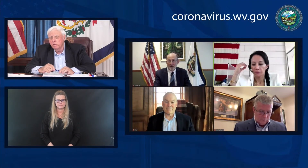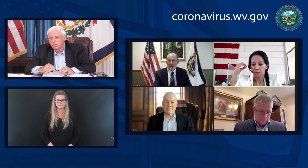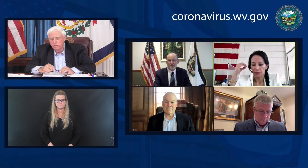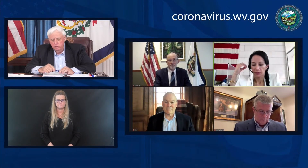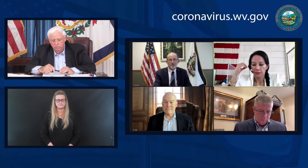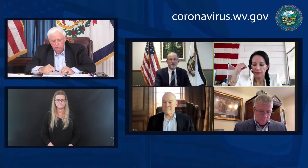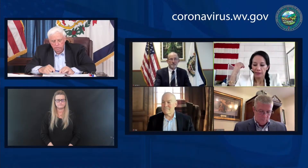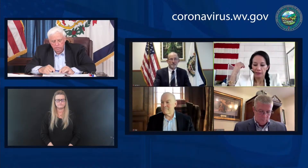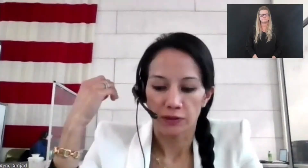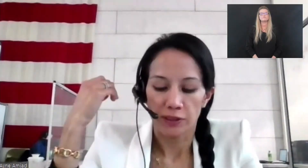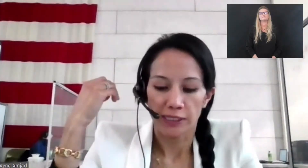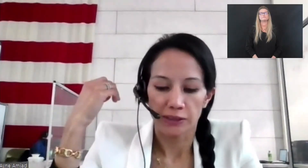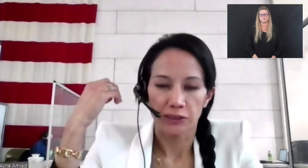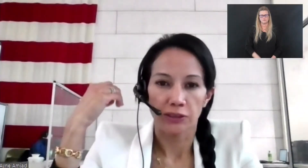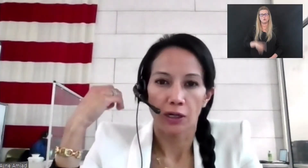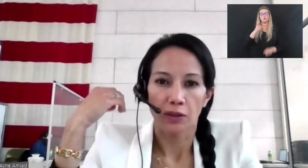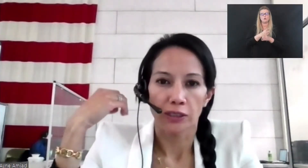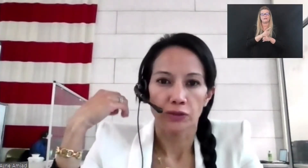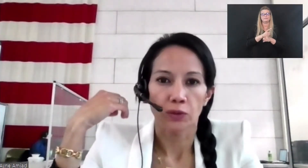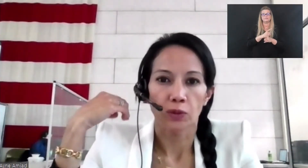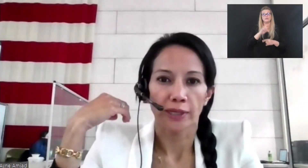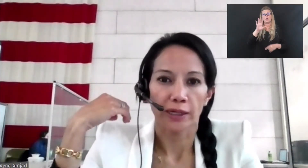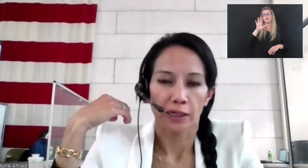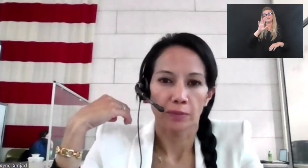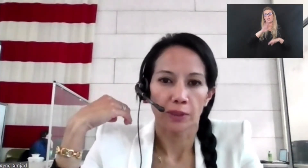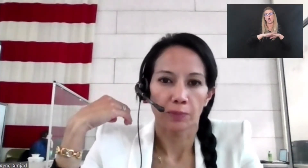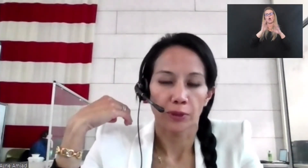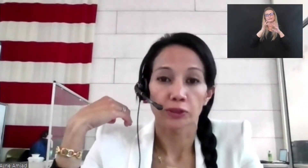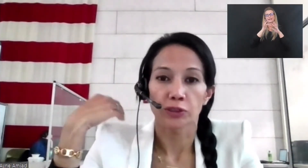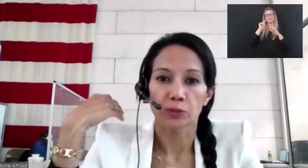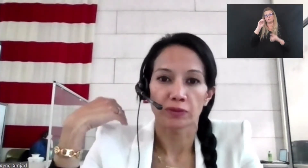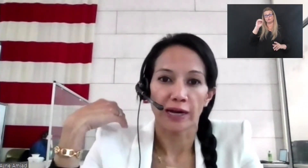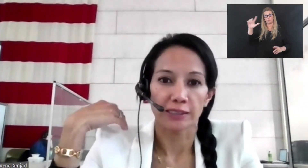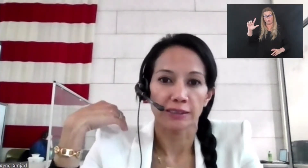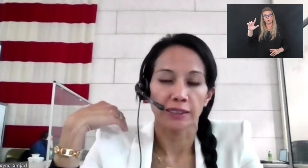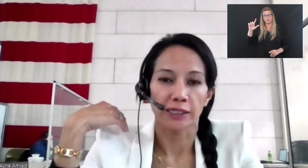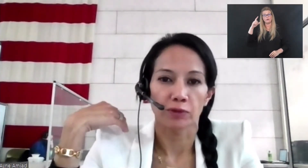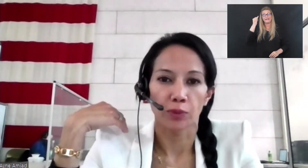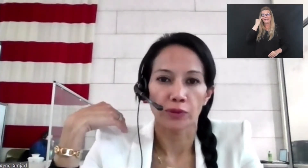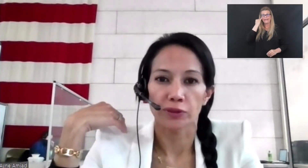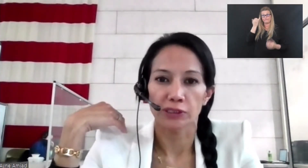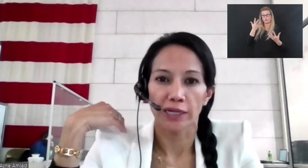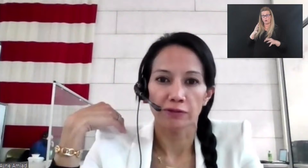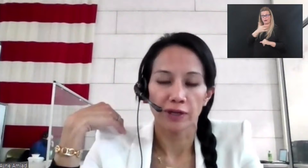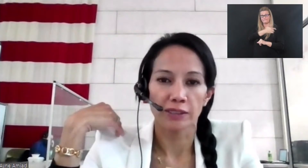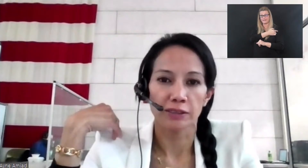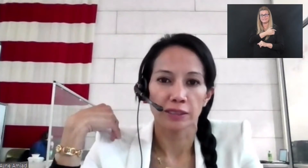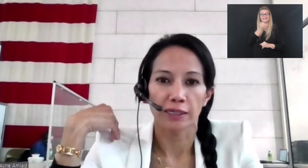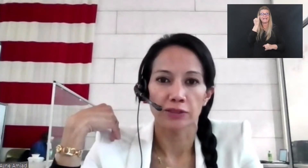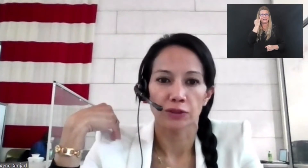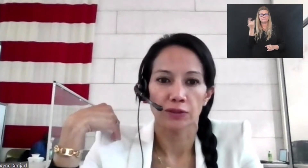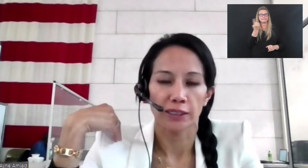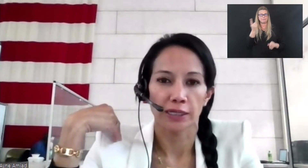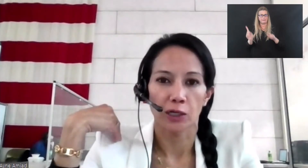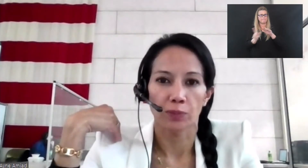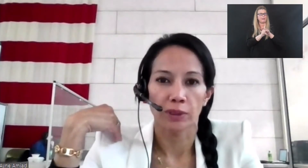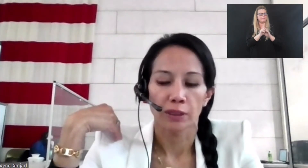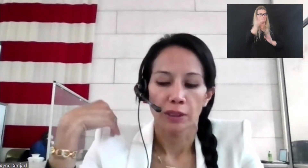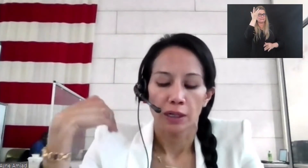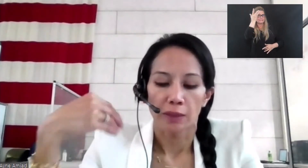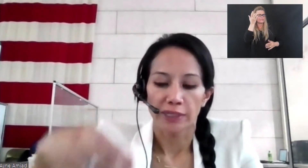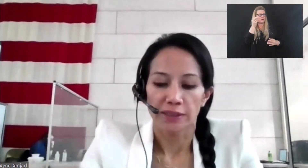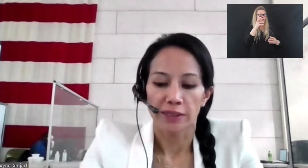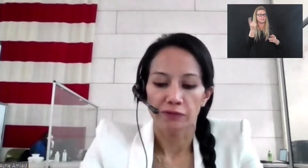June, yes, so that's just an online tool that a person who's been vaccinated can report their side effects, and so that can